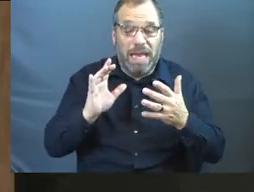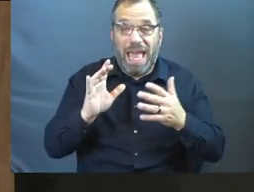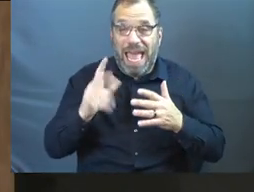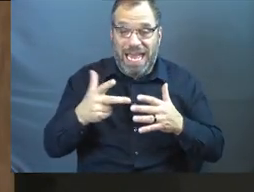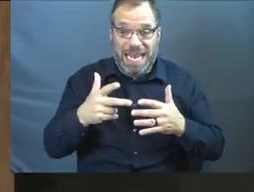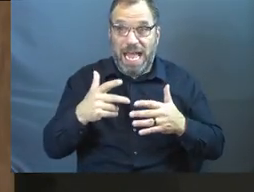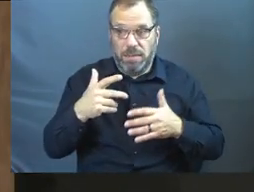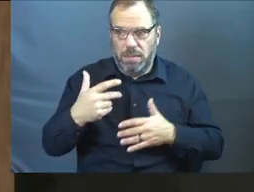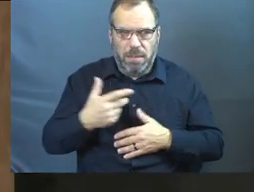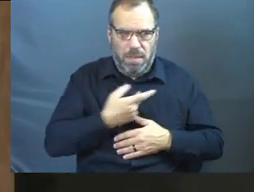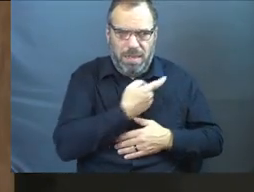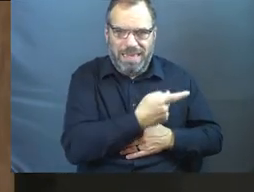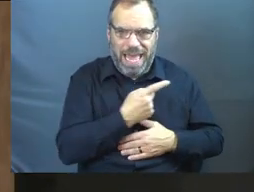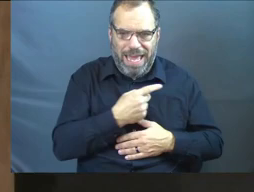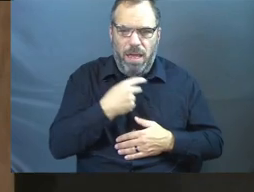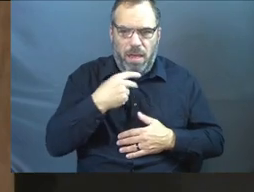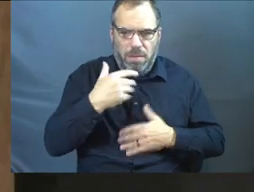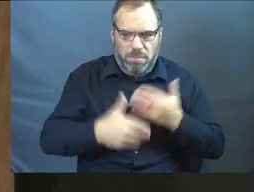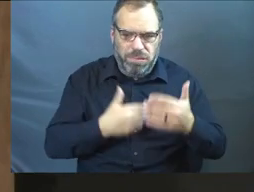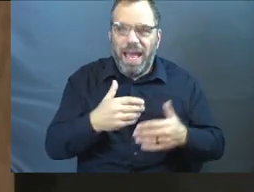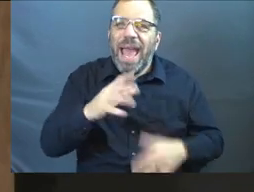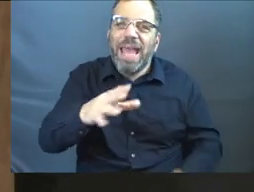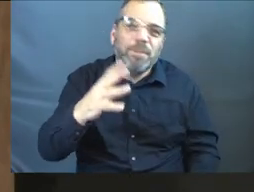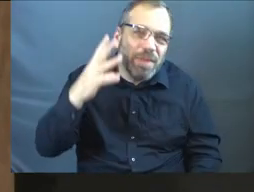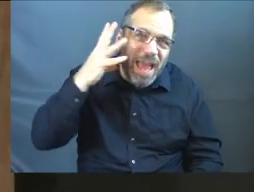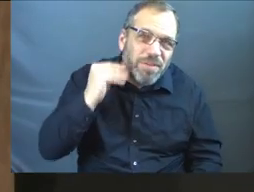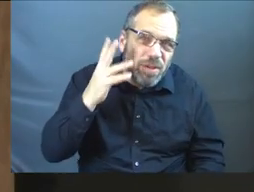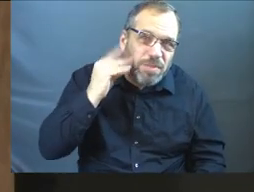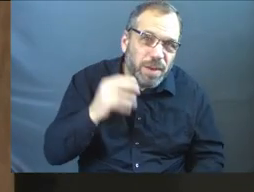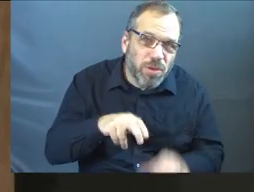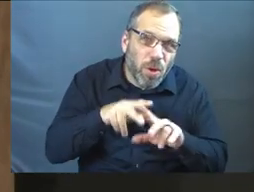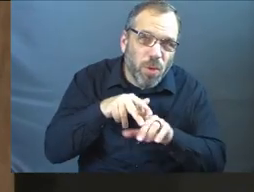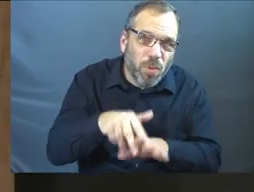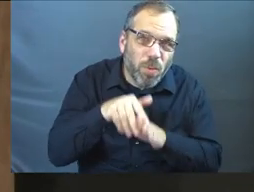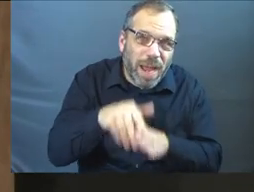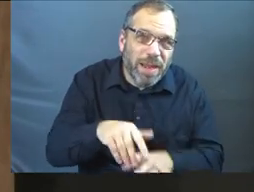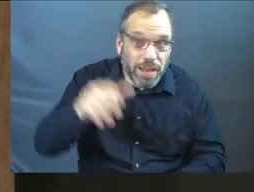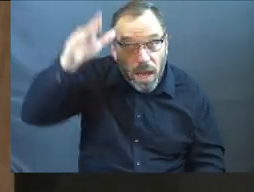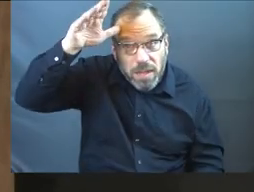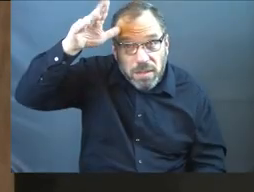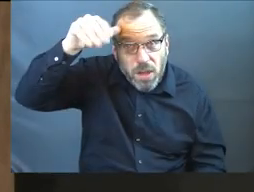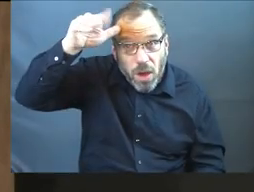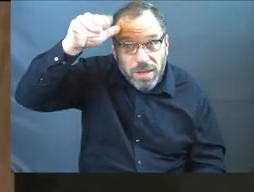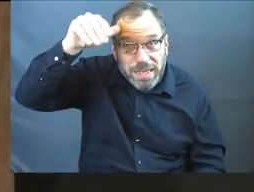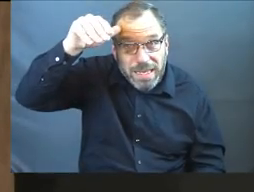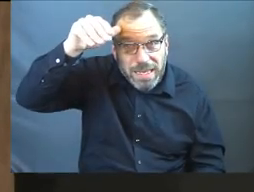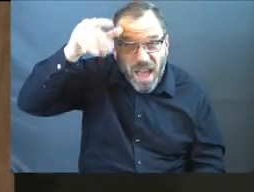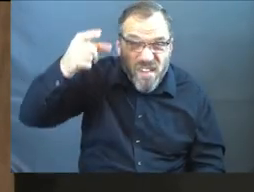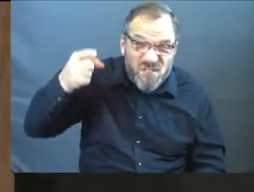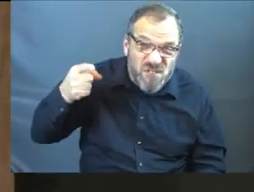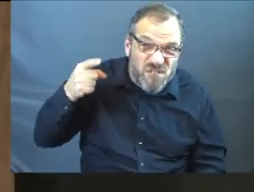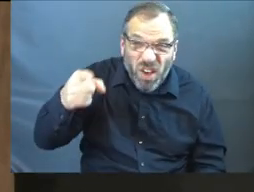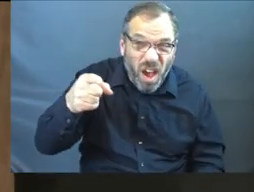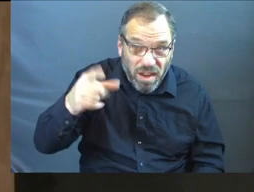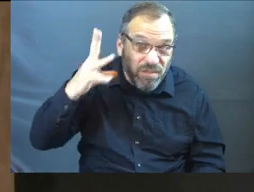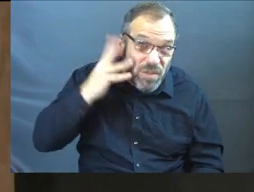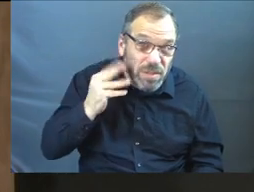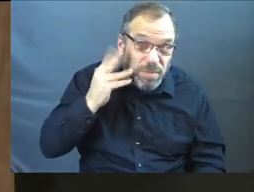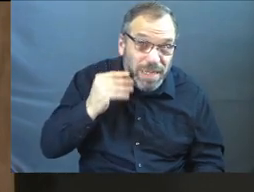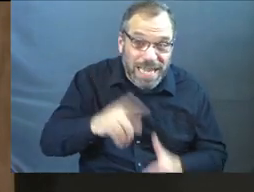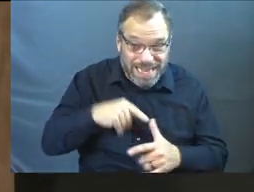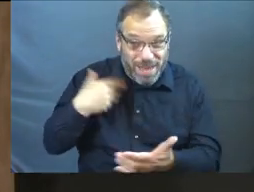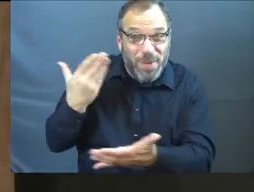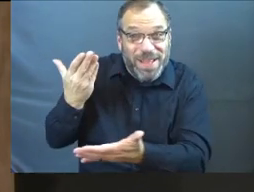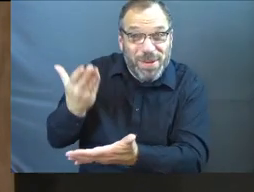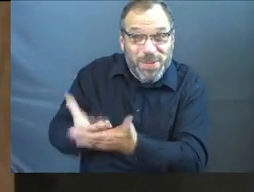but as they go on, this journey does not go as expected. Have you ever ridden a donkey? It's probably not great. You know what I'm saying? Like, to travel that far. And then you